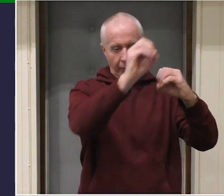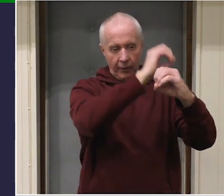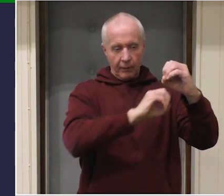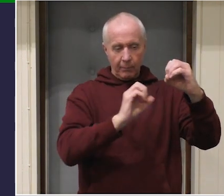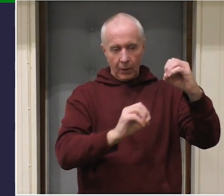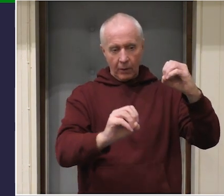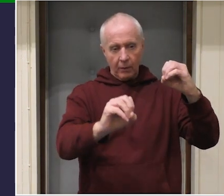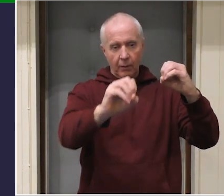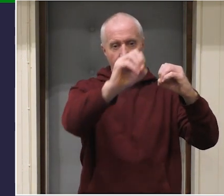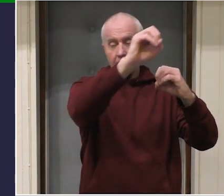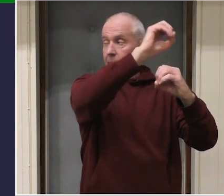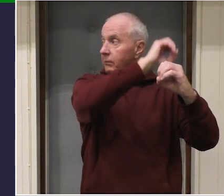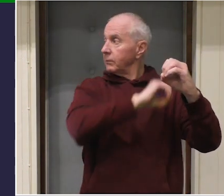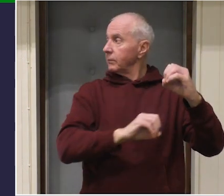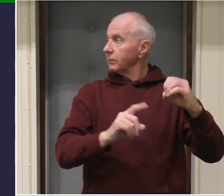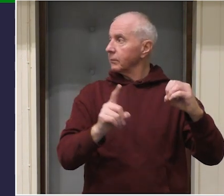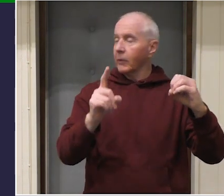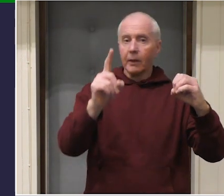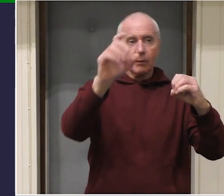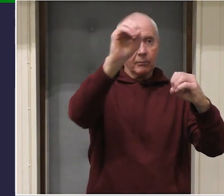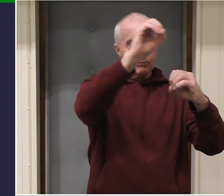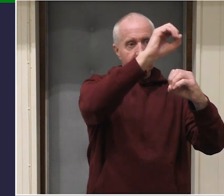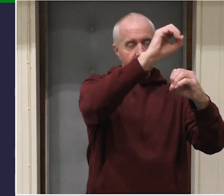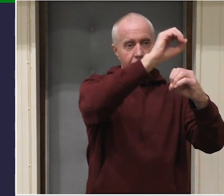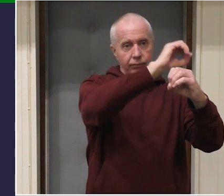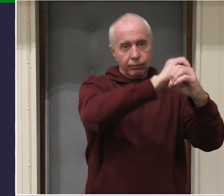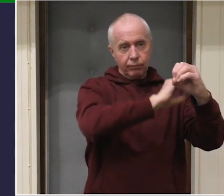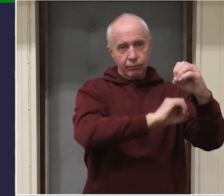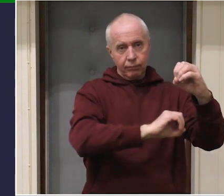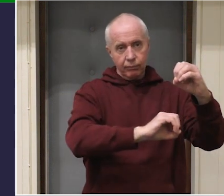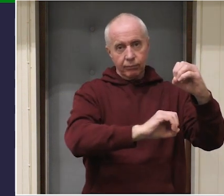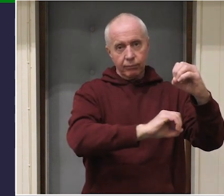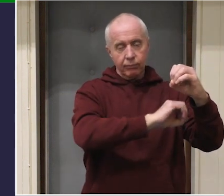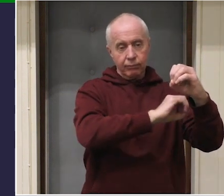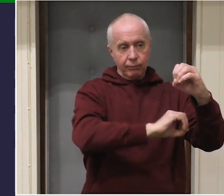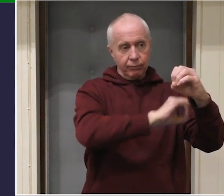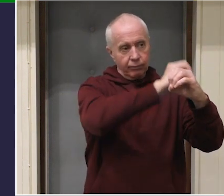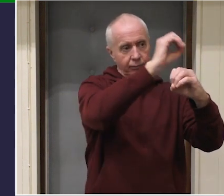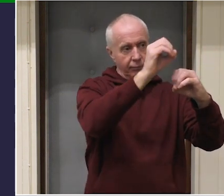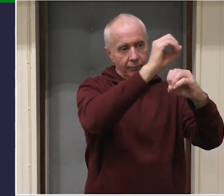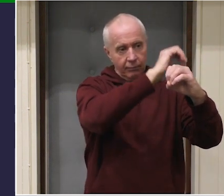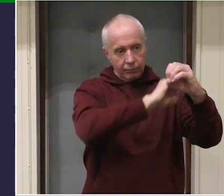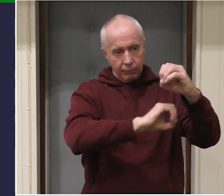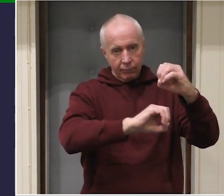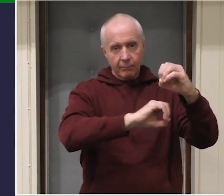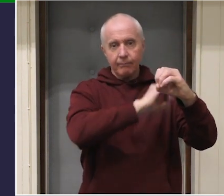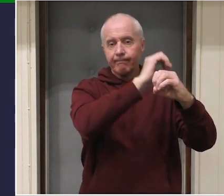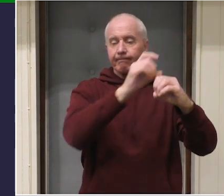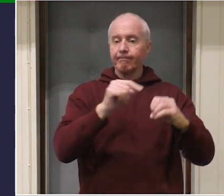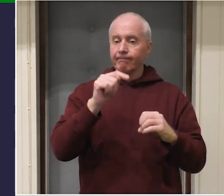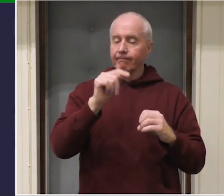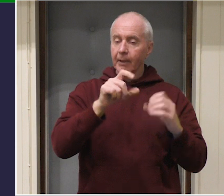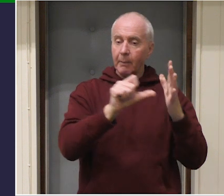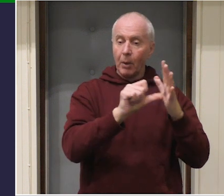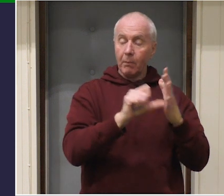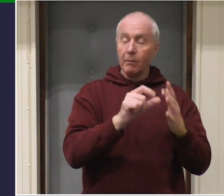you look at it, it appears to go and slow down, and sometimes go back in itself, then forwards again. And this is a problem, because